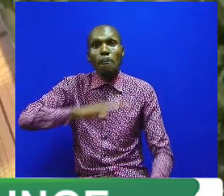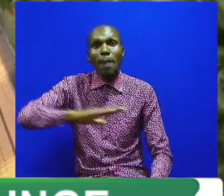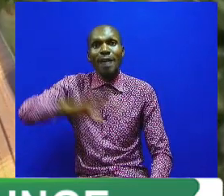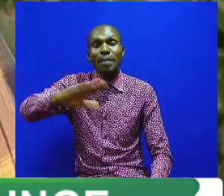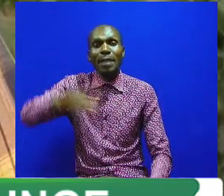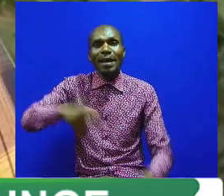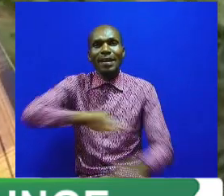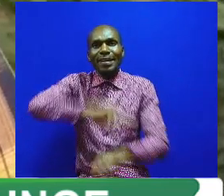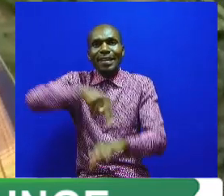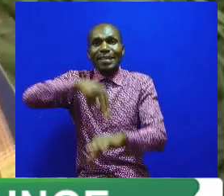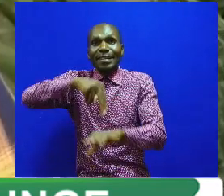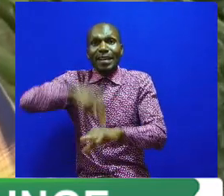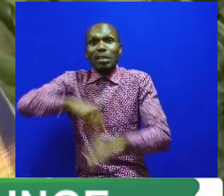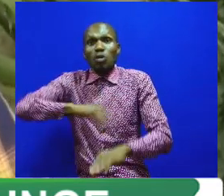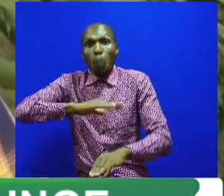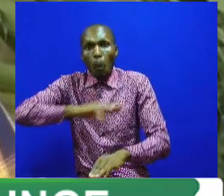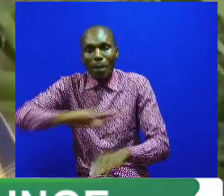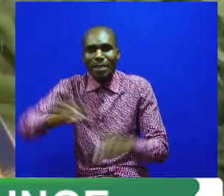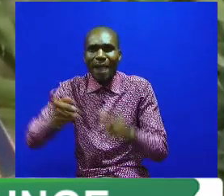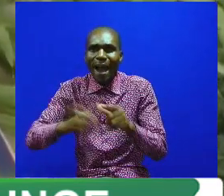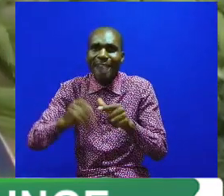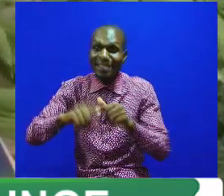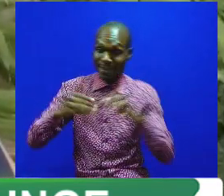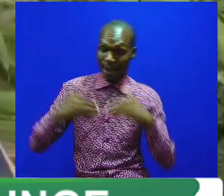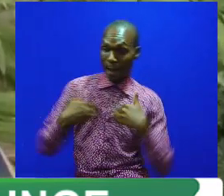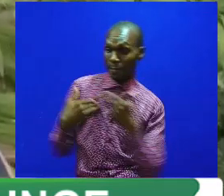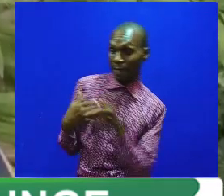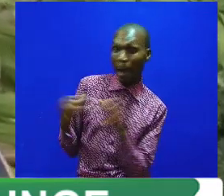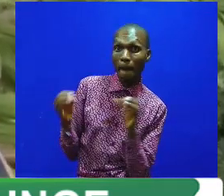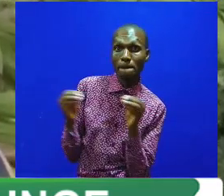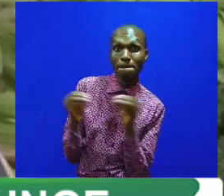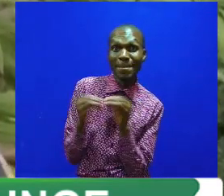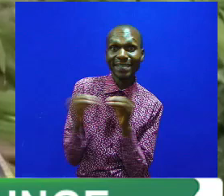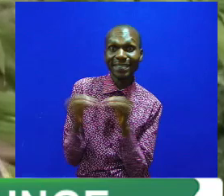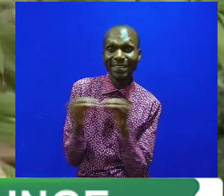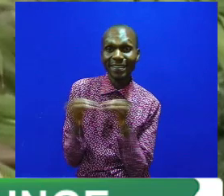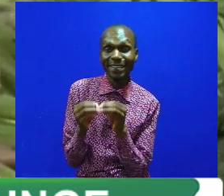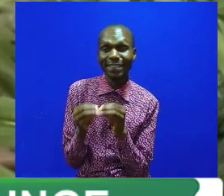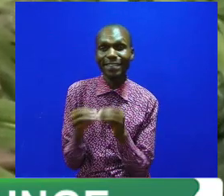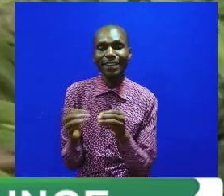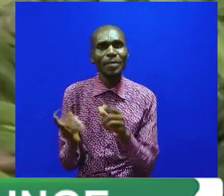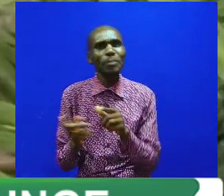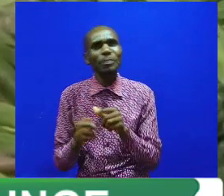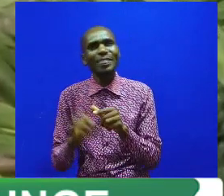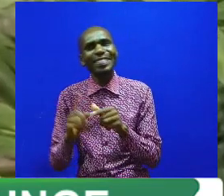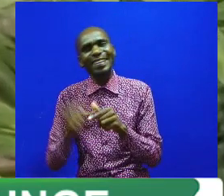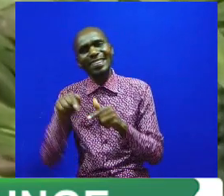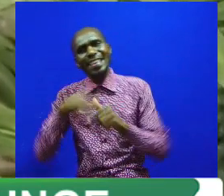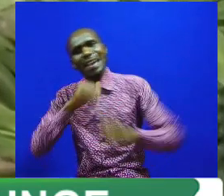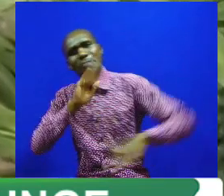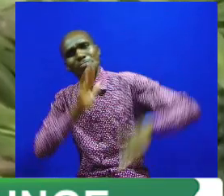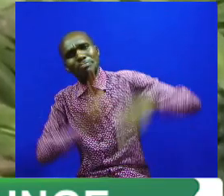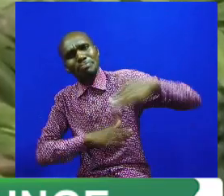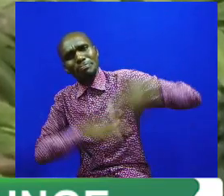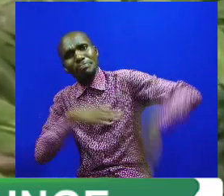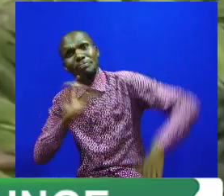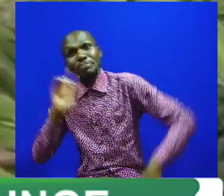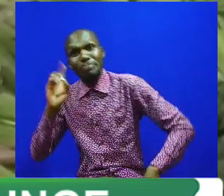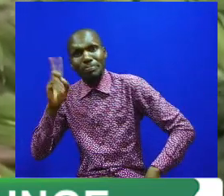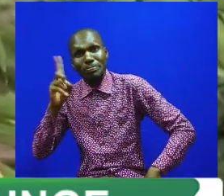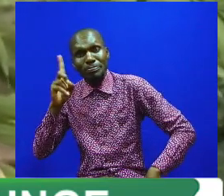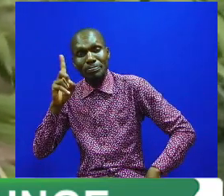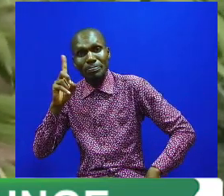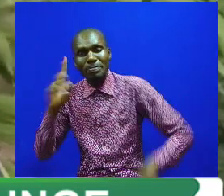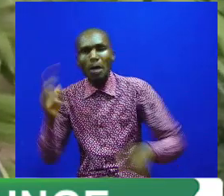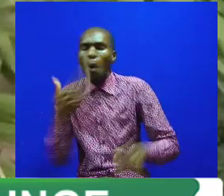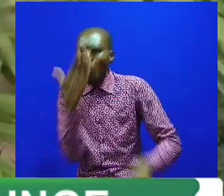Parliament. Igo tu wabu gato mkutano, aiga ase ukumbi wa Serena.